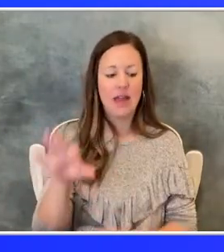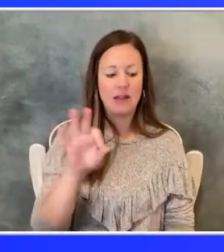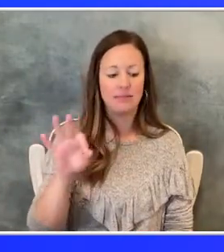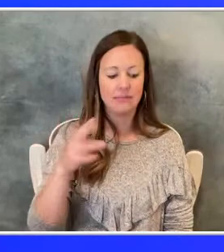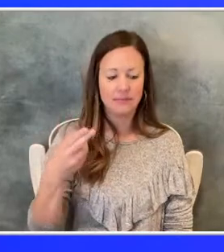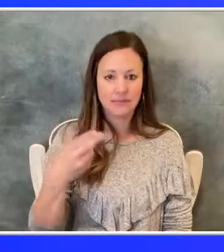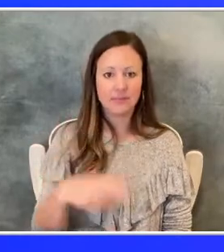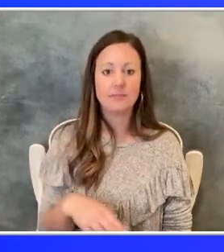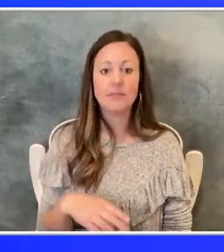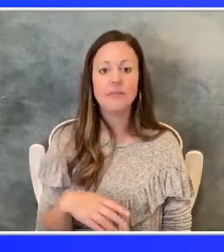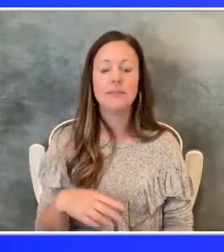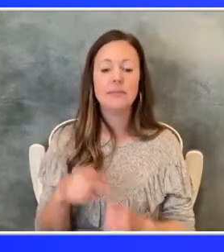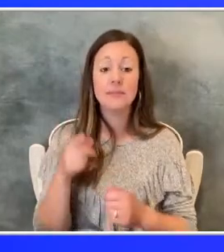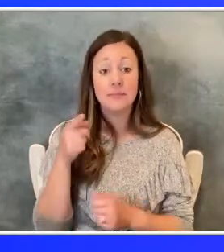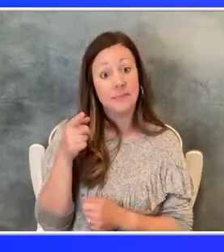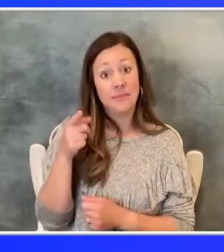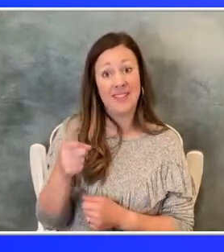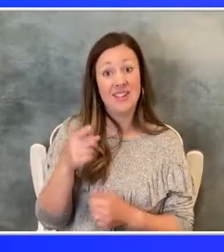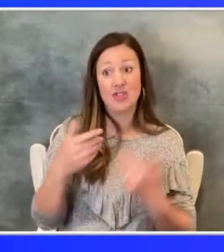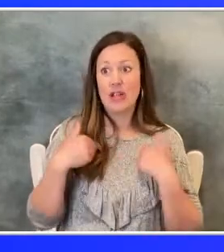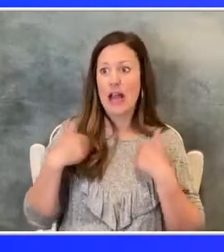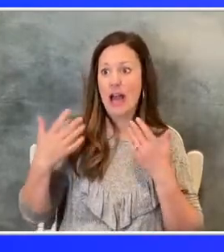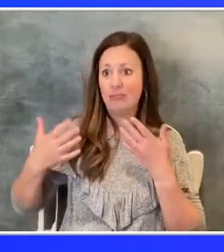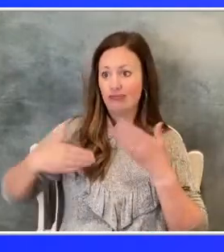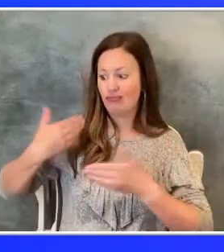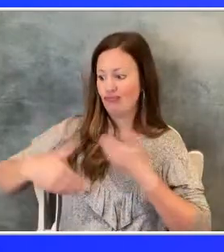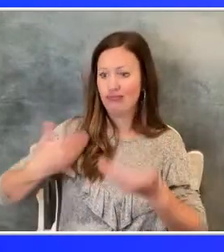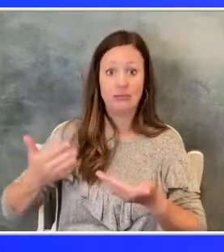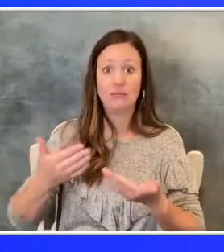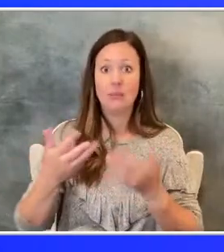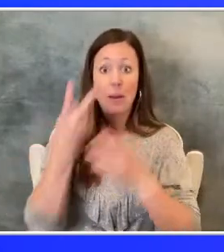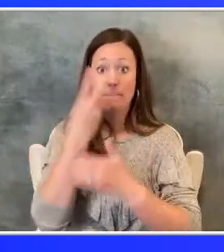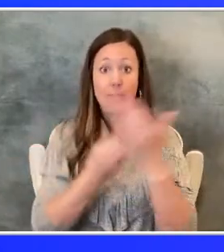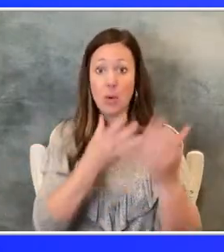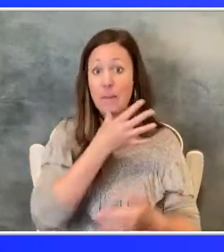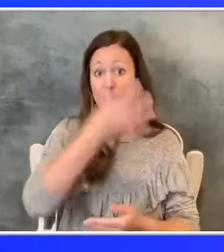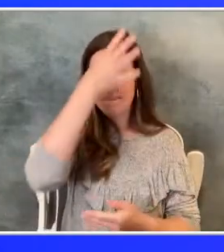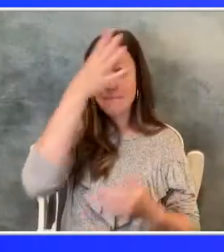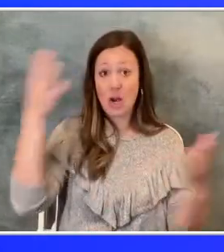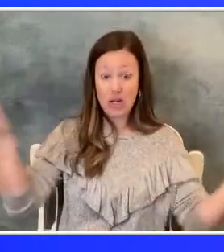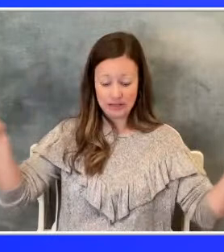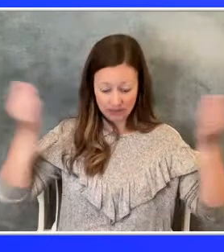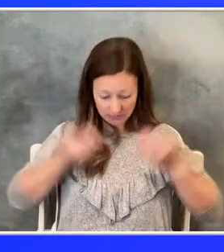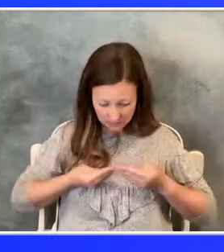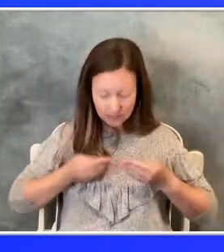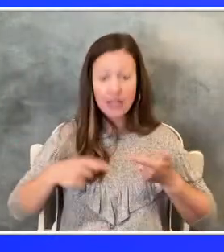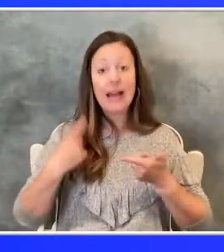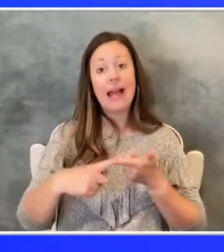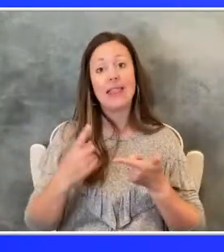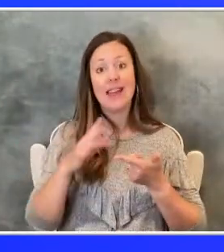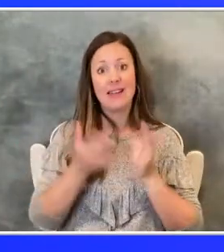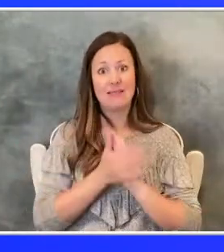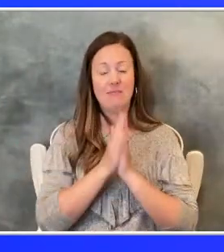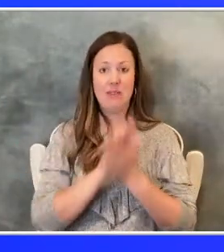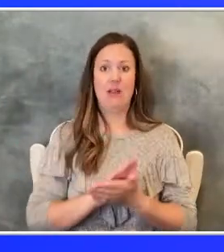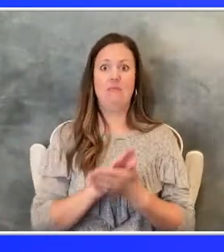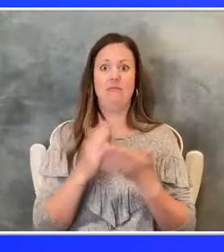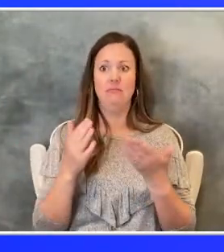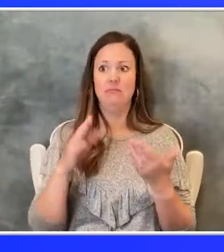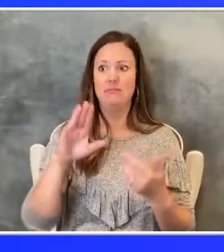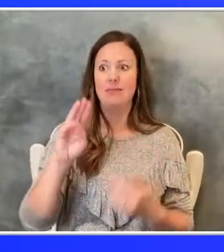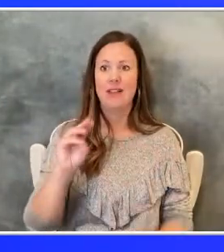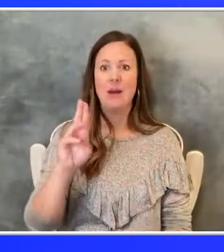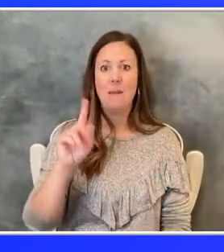she picked up a bad gene from both the parents or mutated in such a way that she cannot really get rid